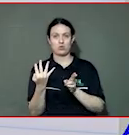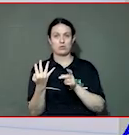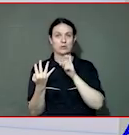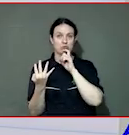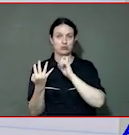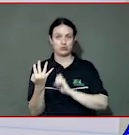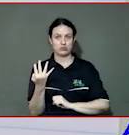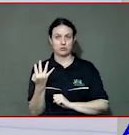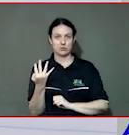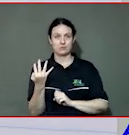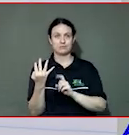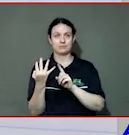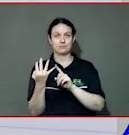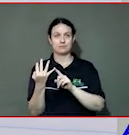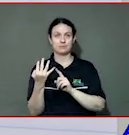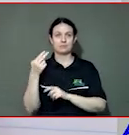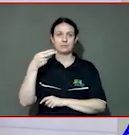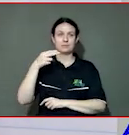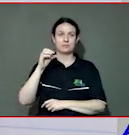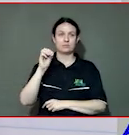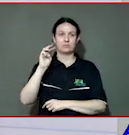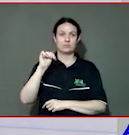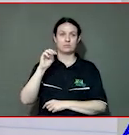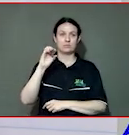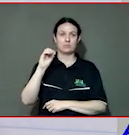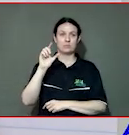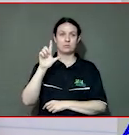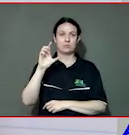about the homologous series.